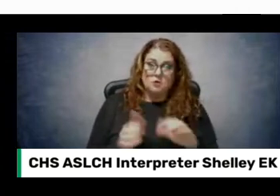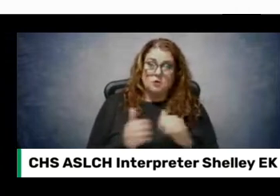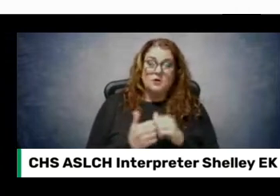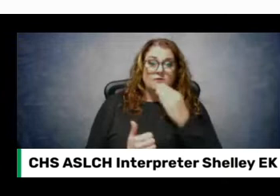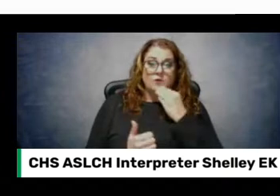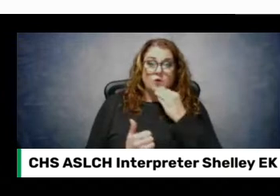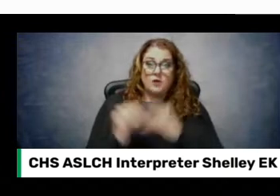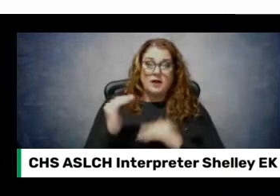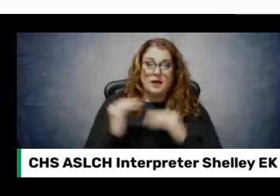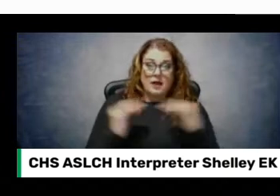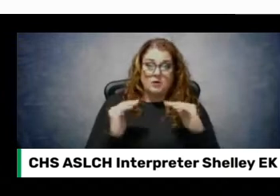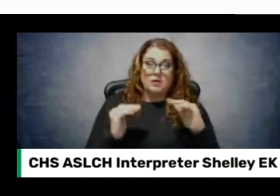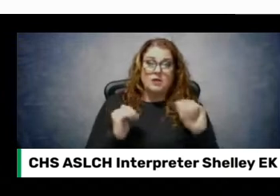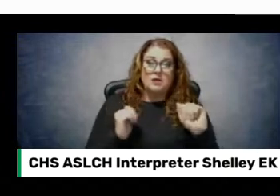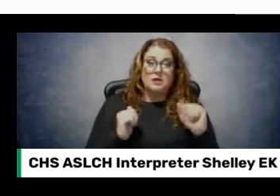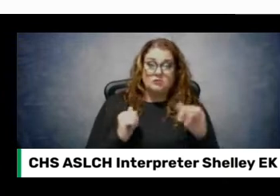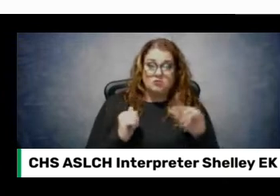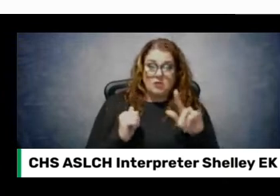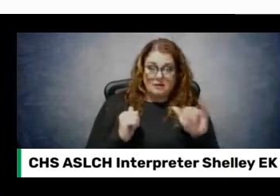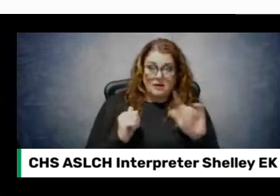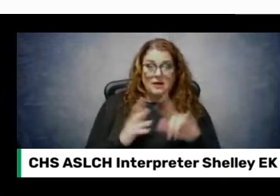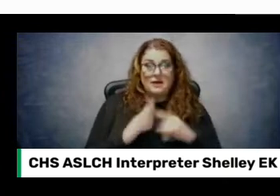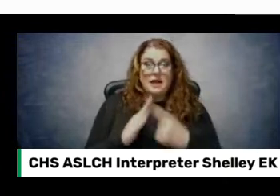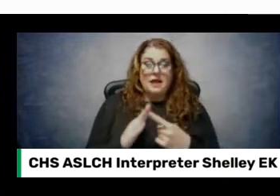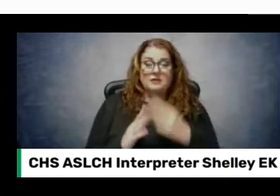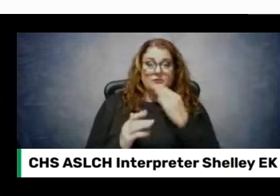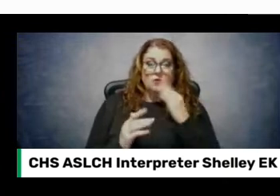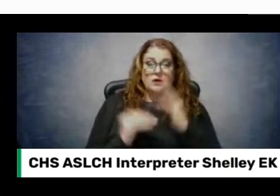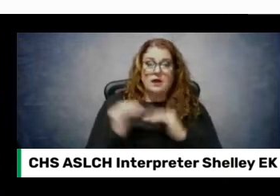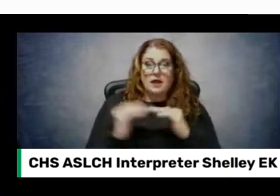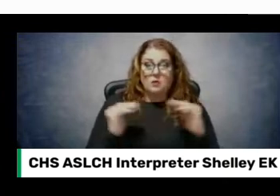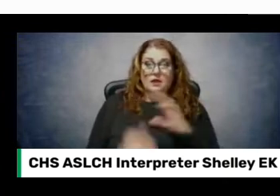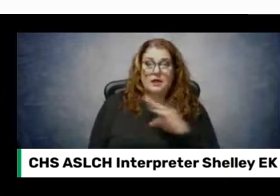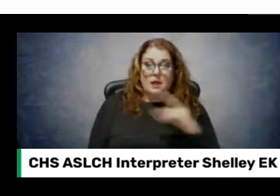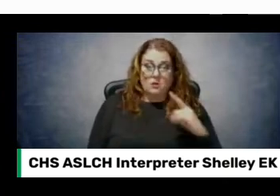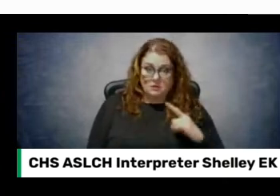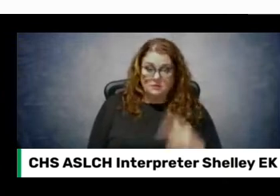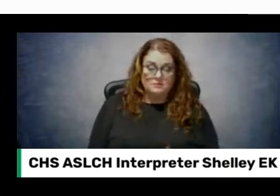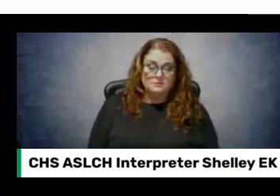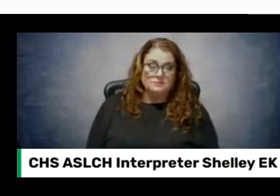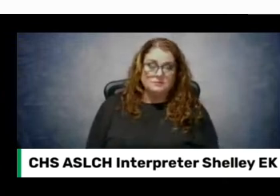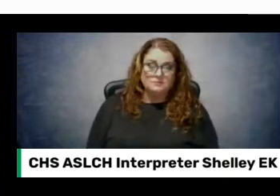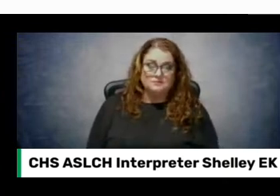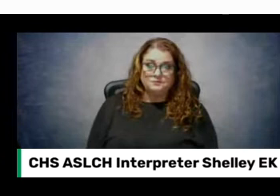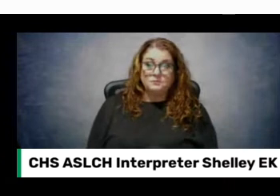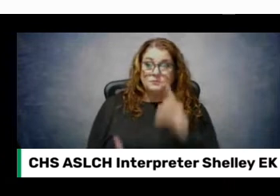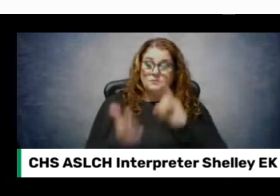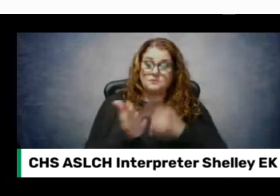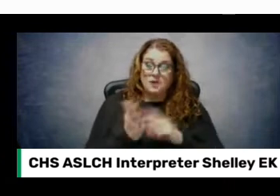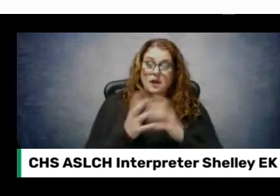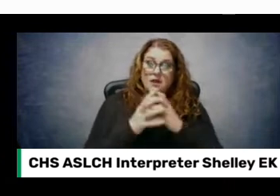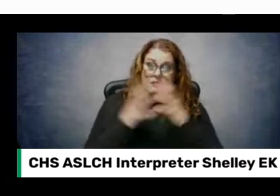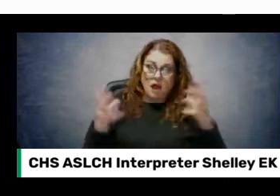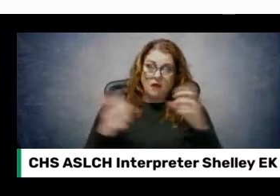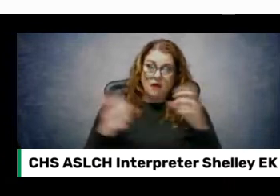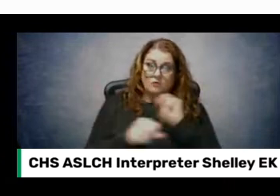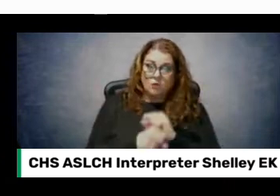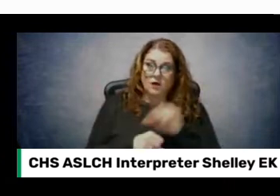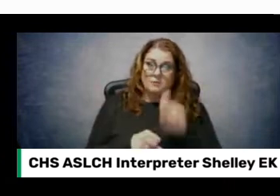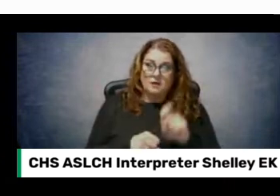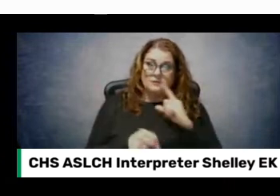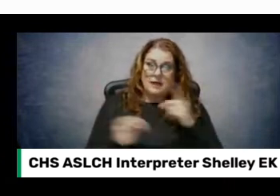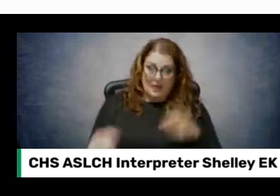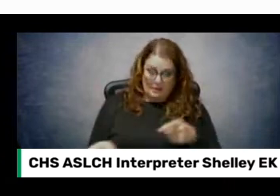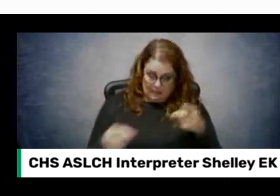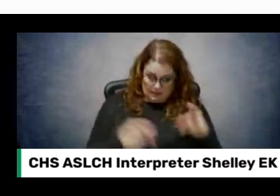equity agenda and really activate the Food Equity Council and its work groups. But we acknowledge that there's a lot of work that needs to